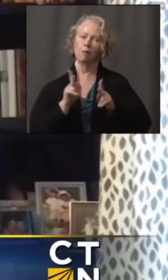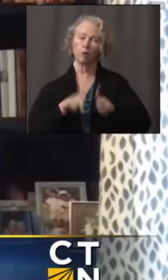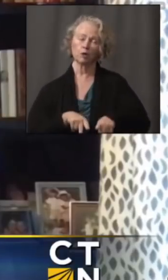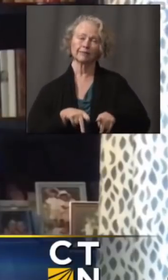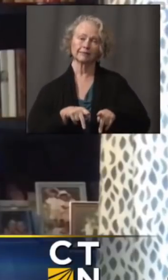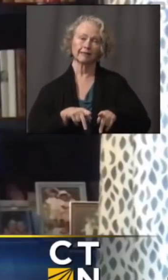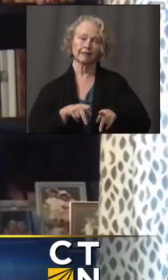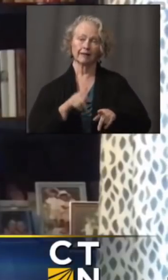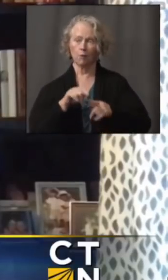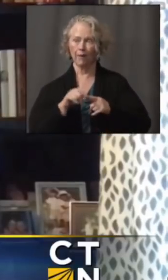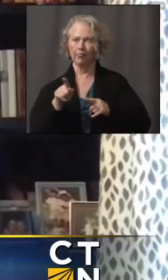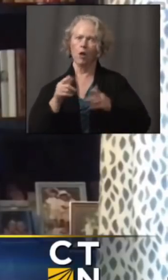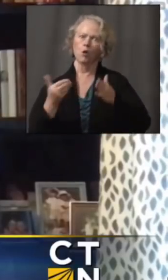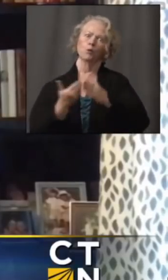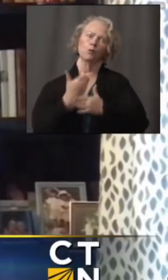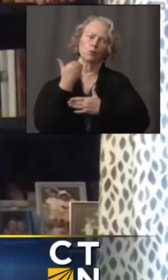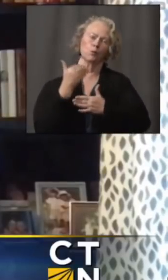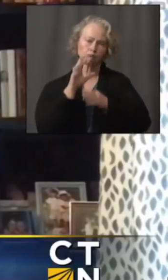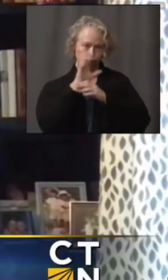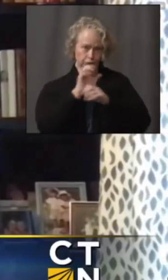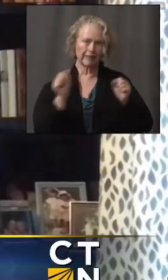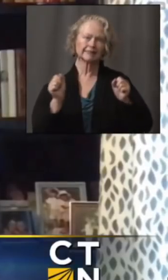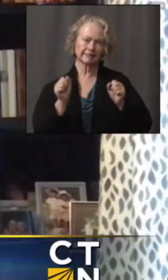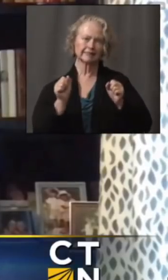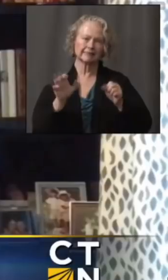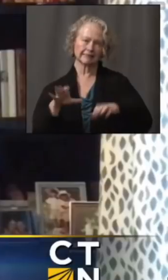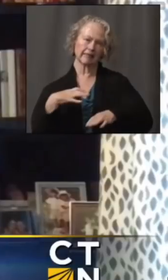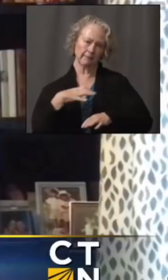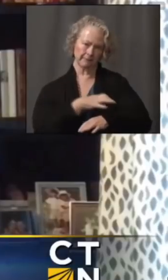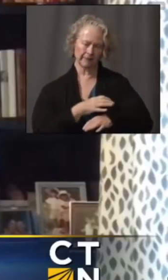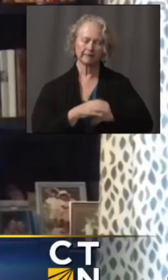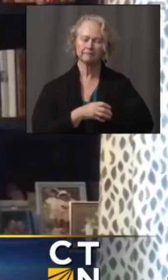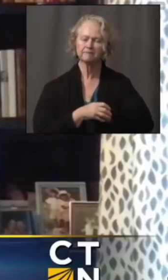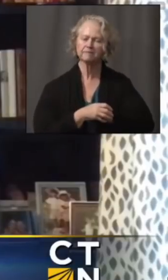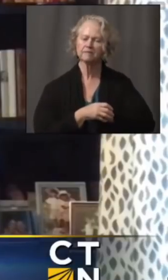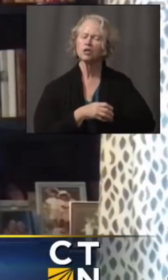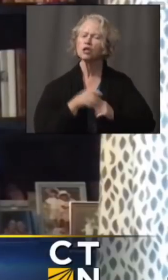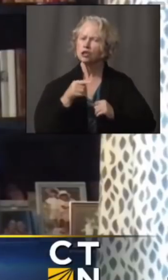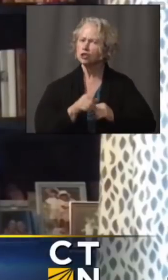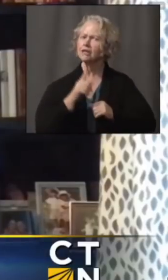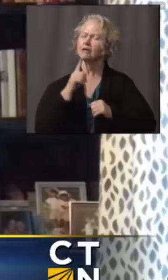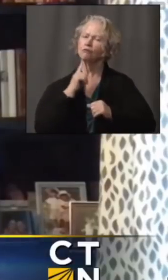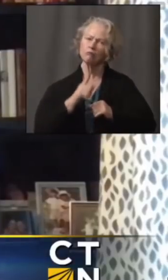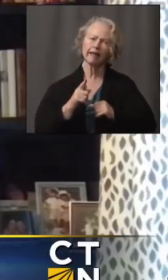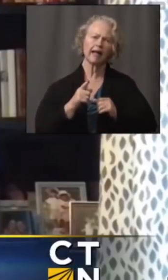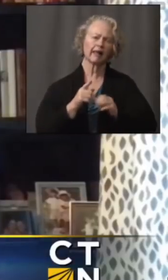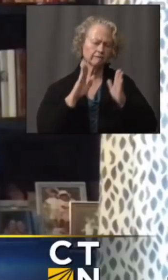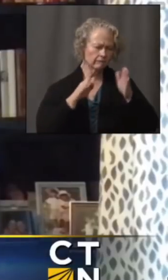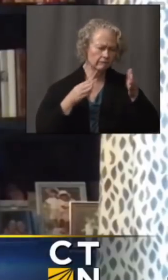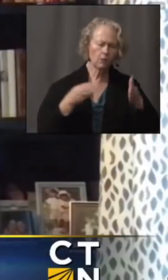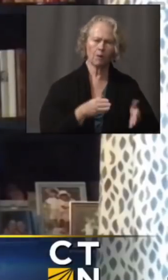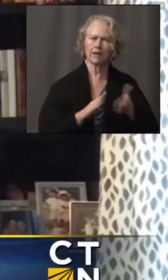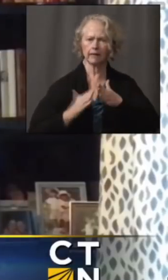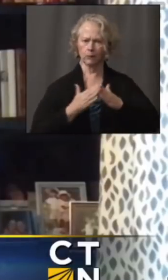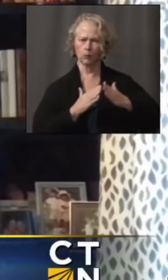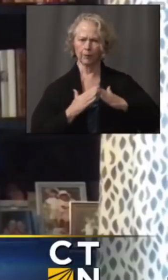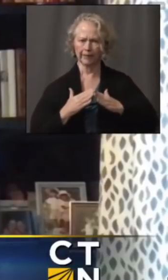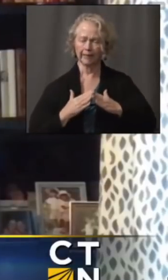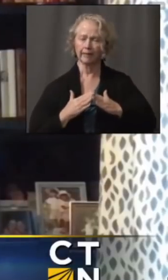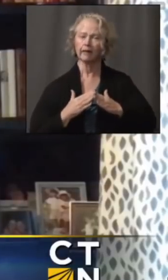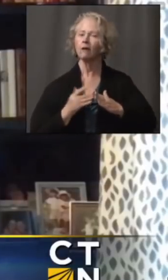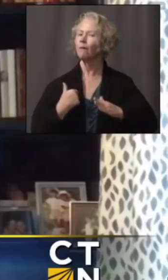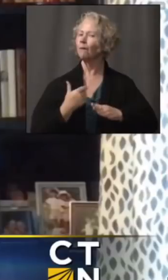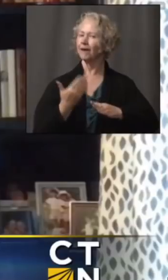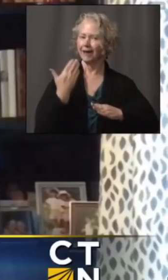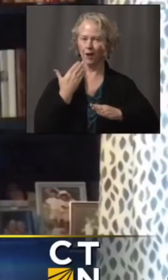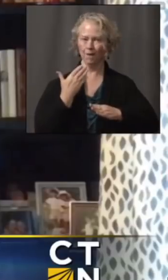the incoming administration. You know, for us, she really took the lead on communities. And what that means is, look, we know that